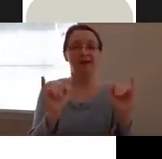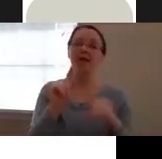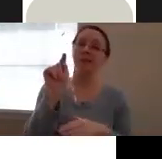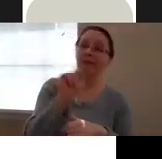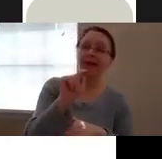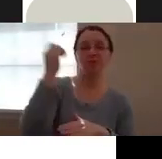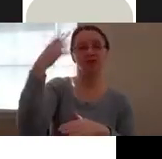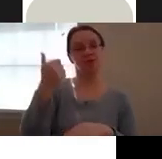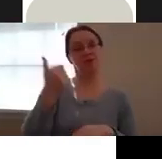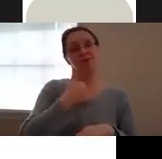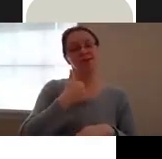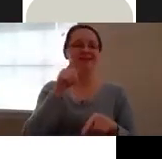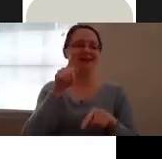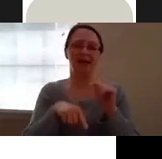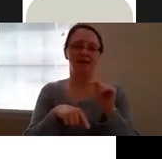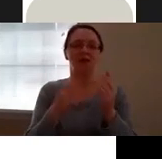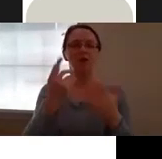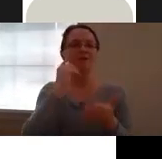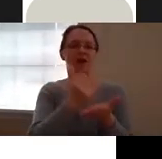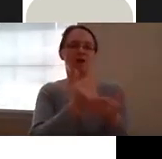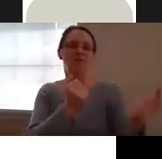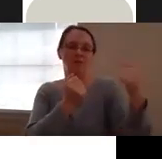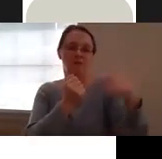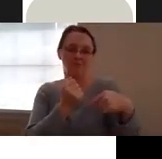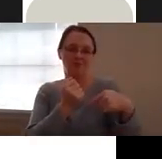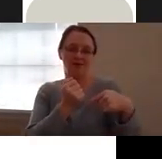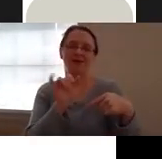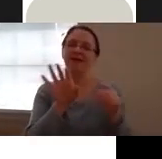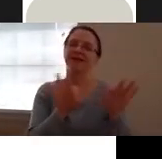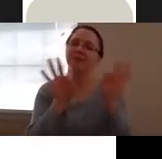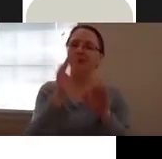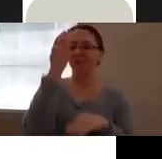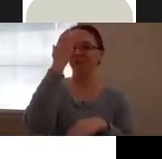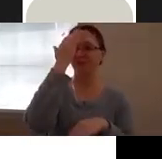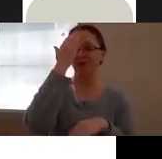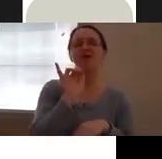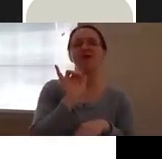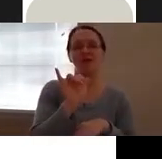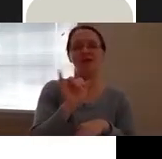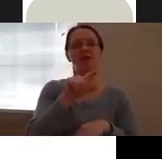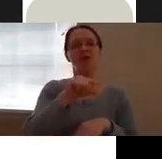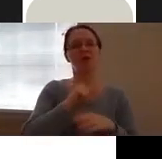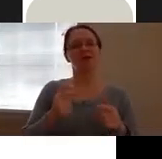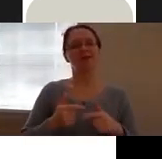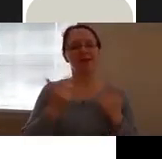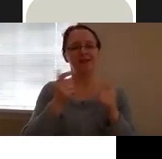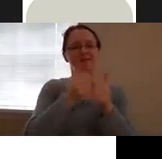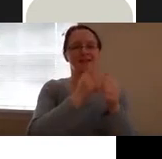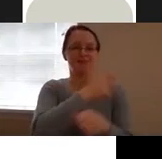showering on his own. And that's very important if you are trying to understand the quality of life of those